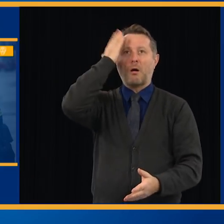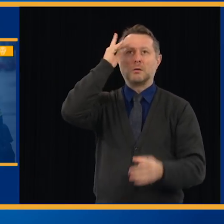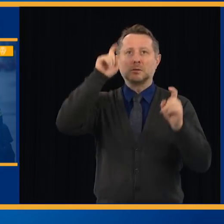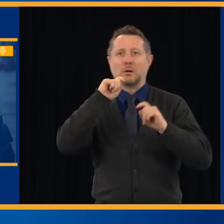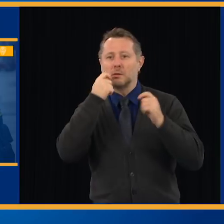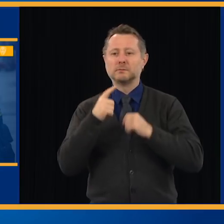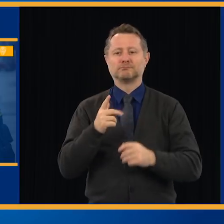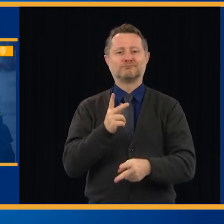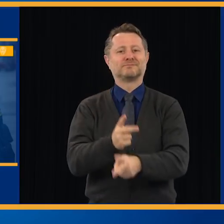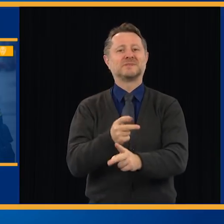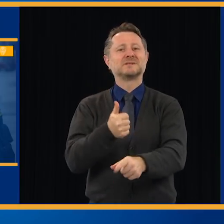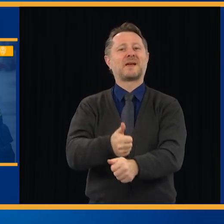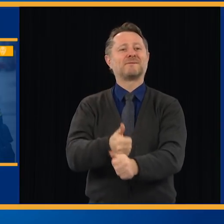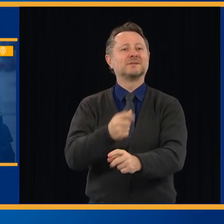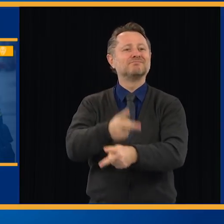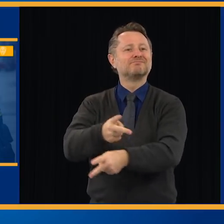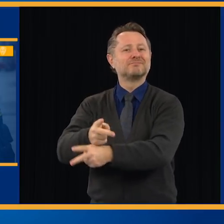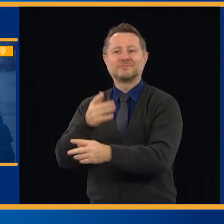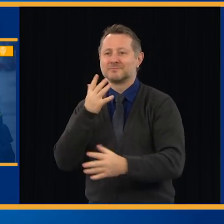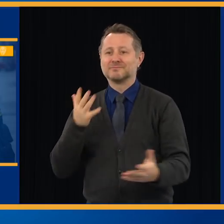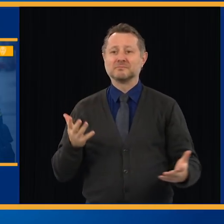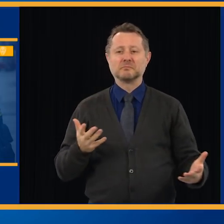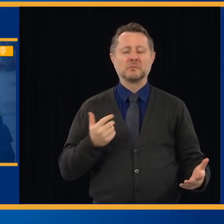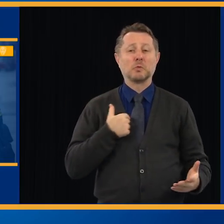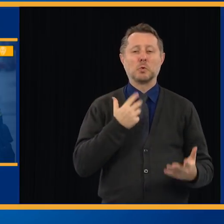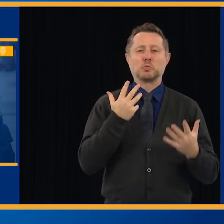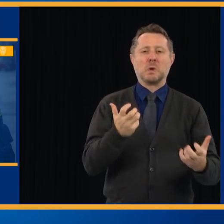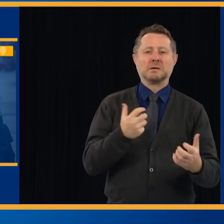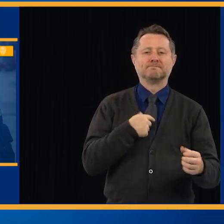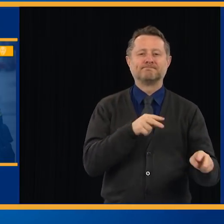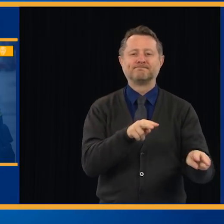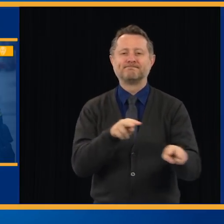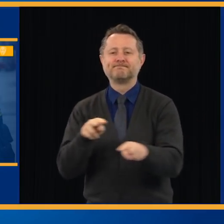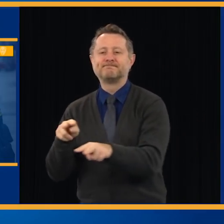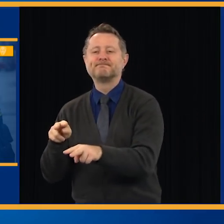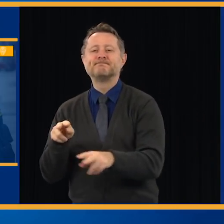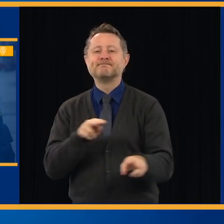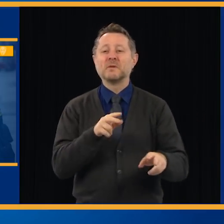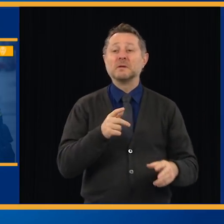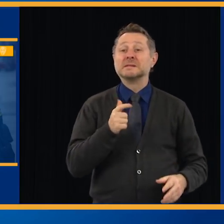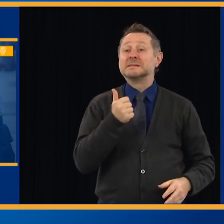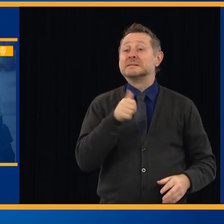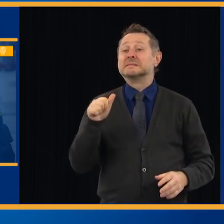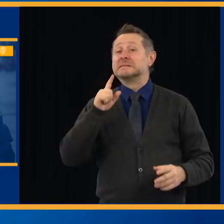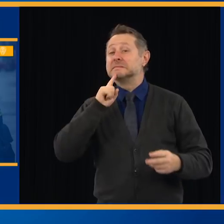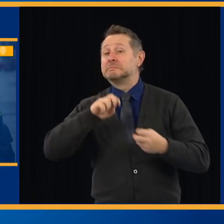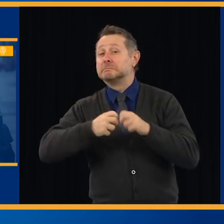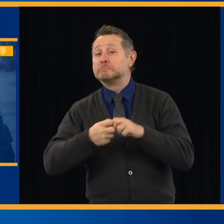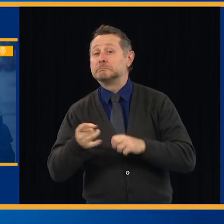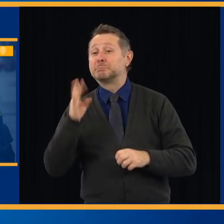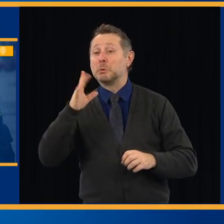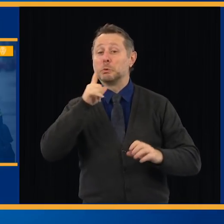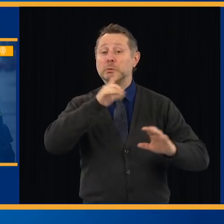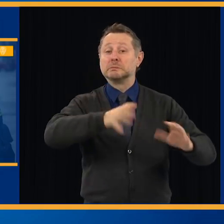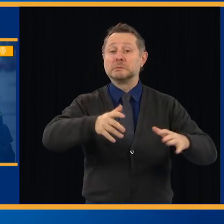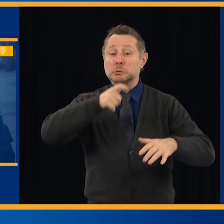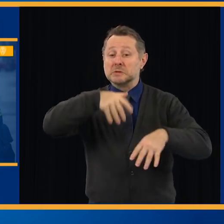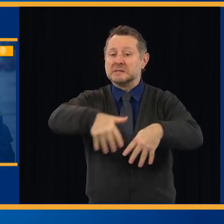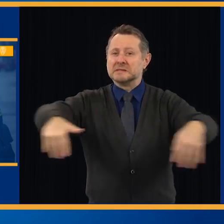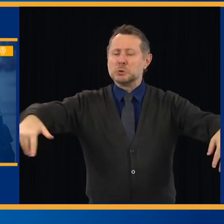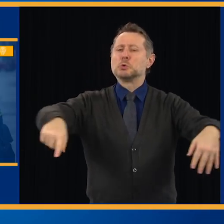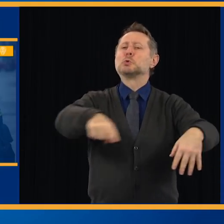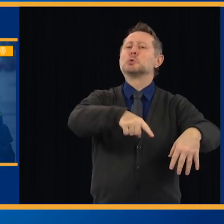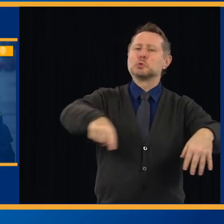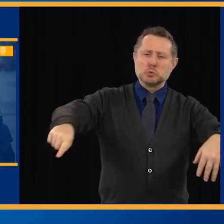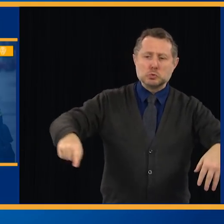we have a significant problem in any of those frontline workforces. So we're doing testing.